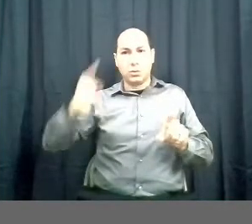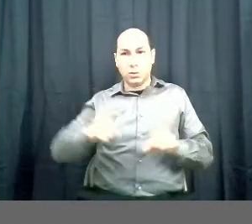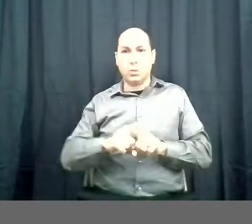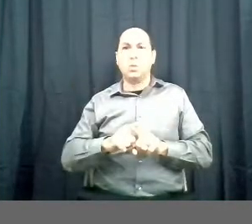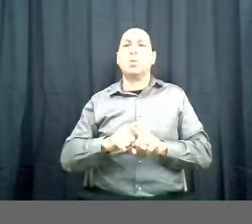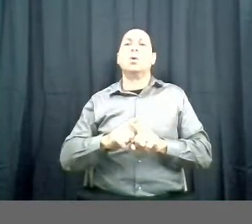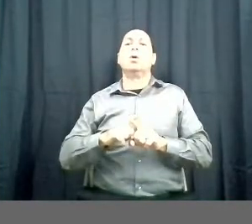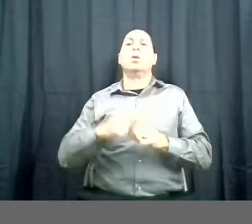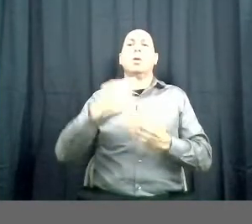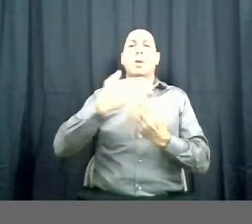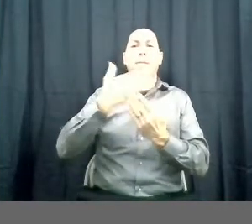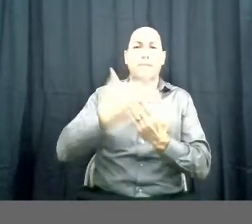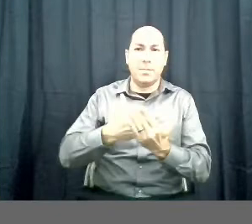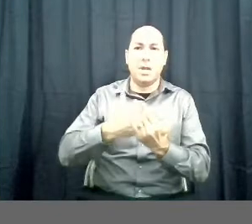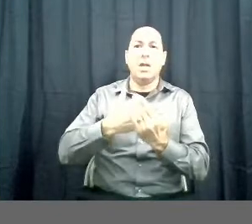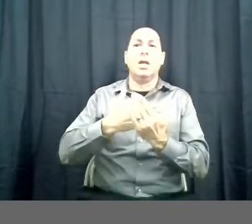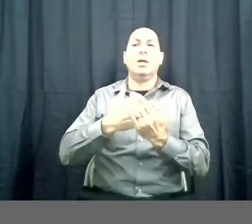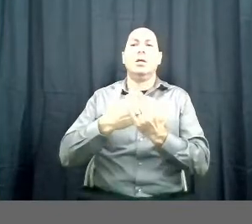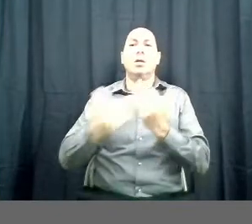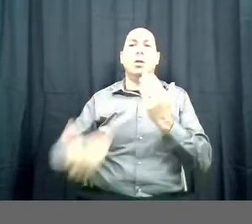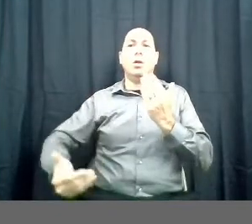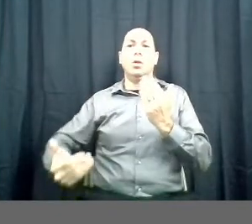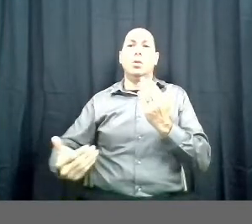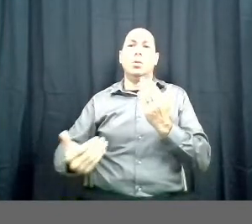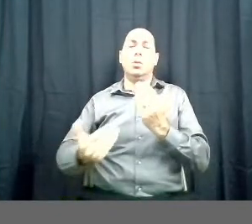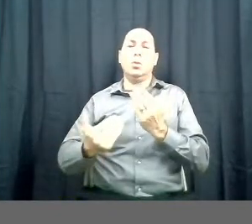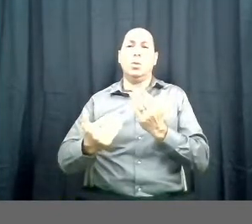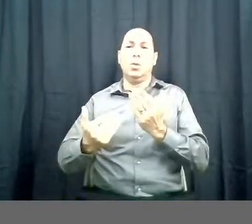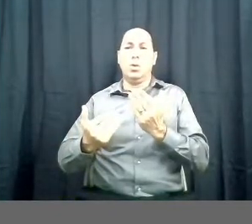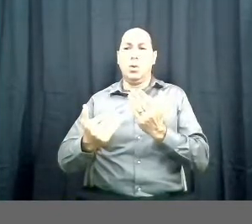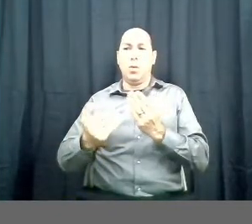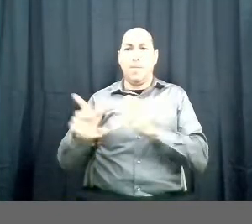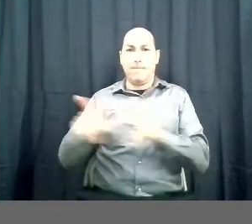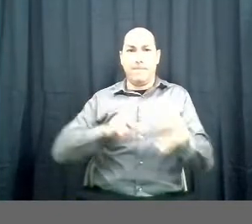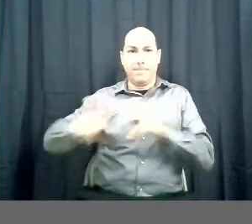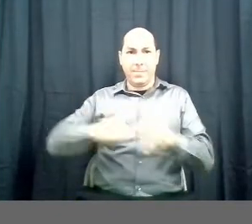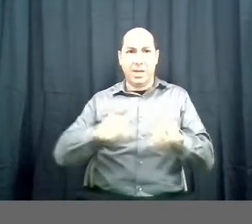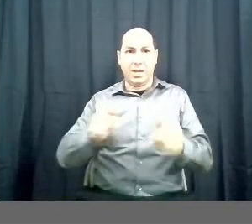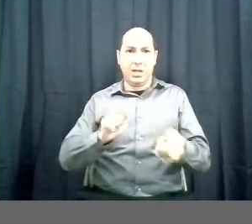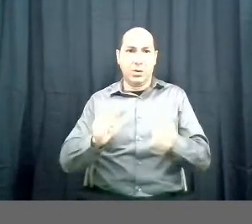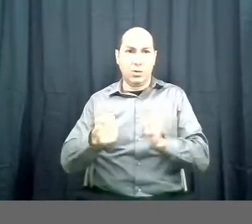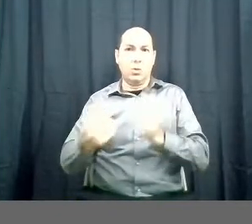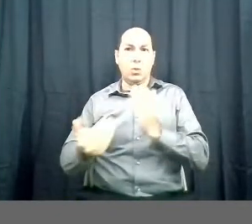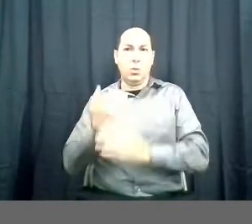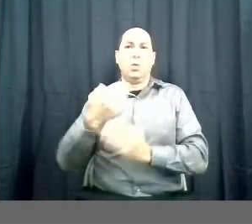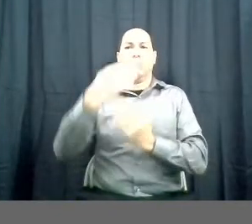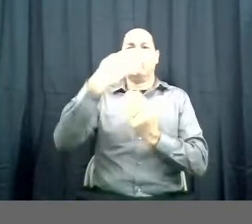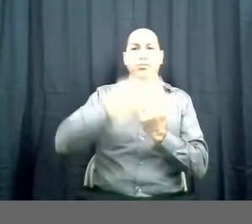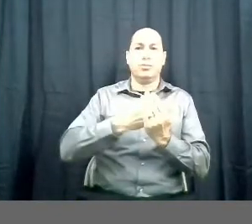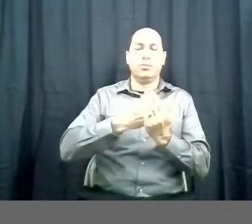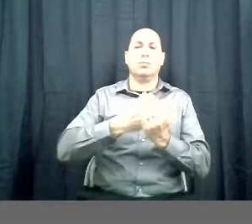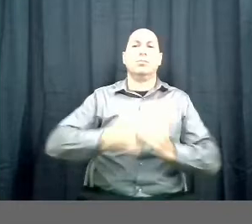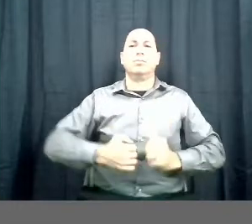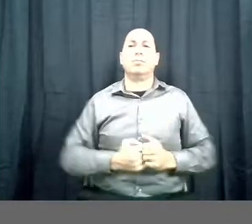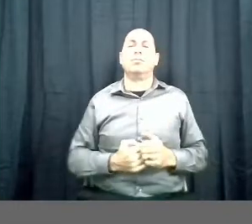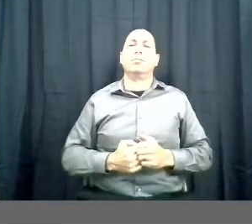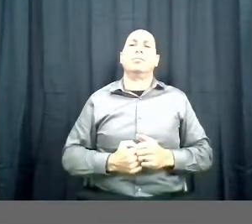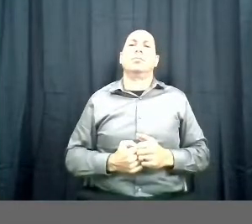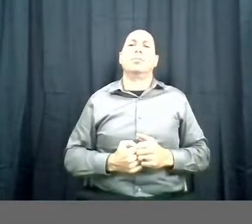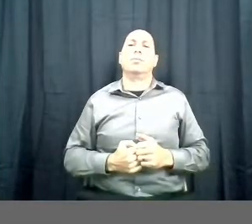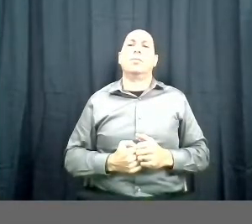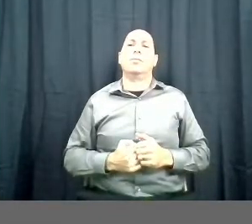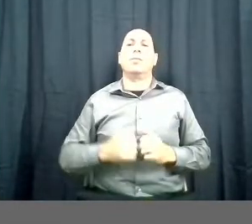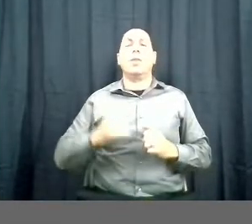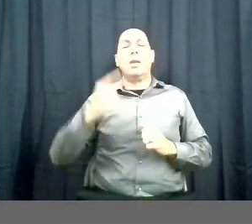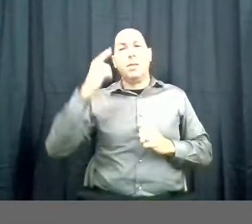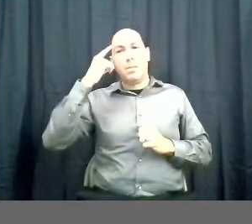of adjustment that incorporates the proposals as you have them in front of you. And just to be clear,